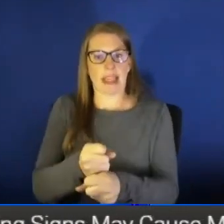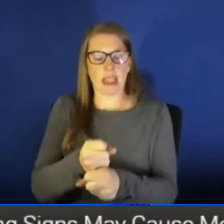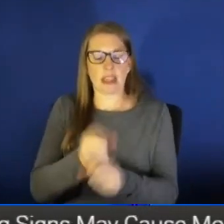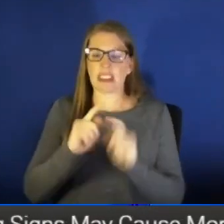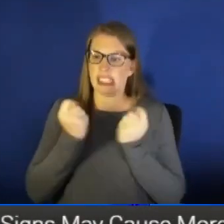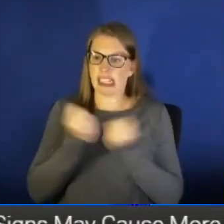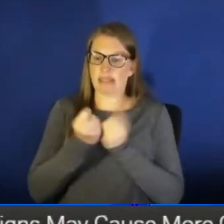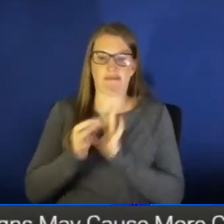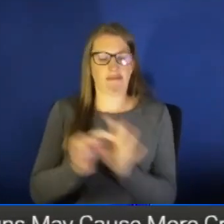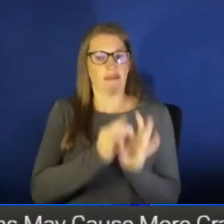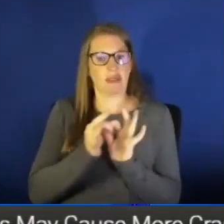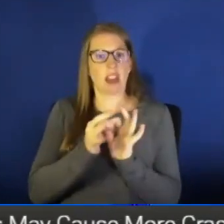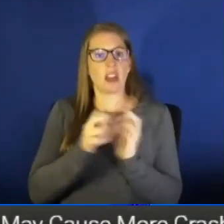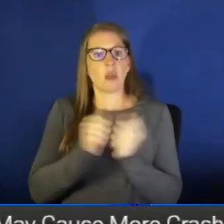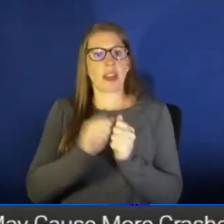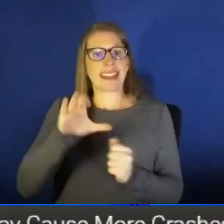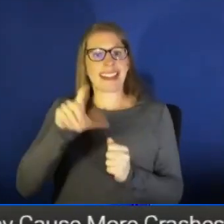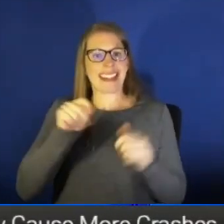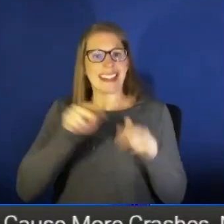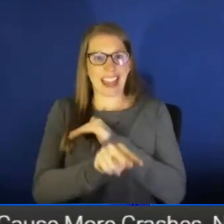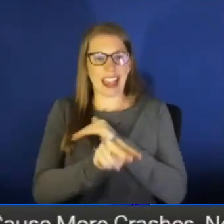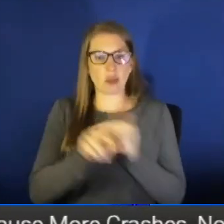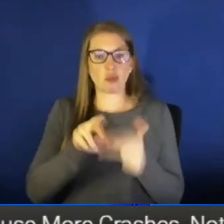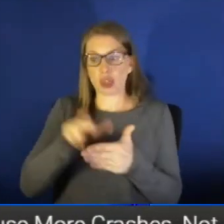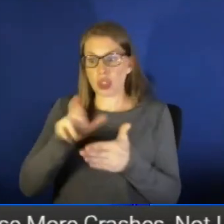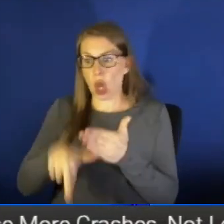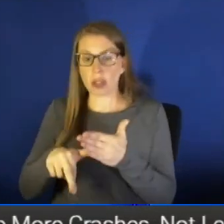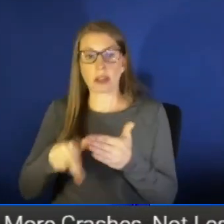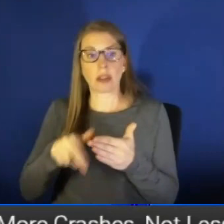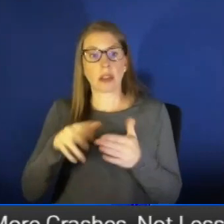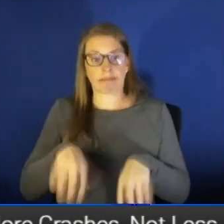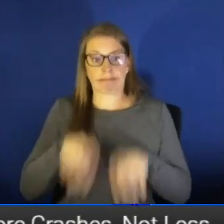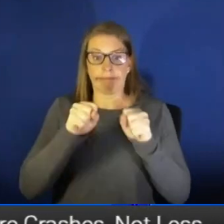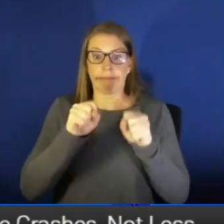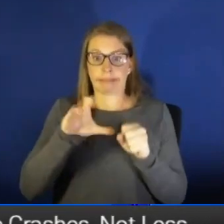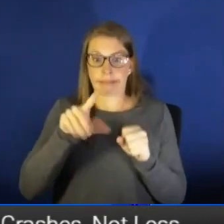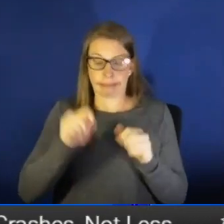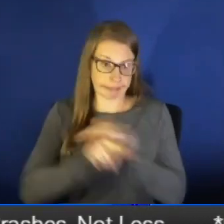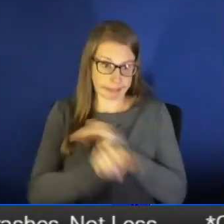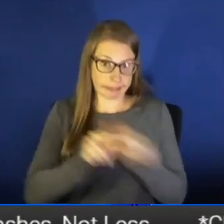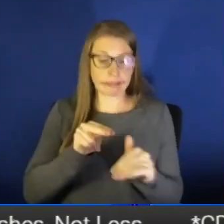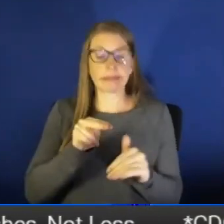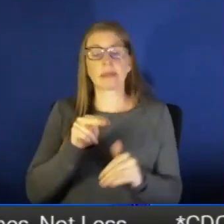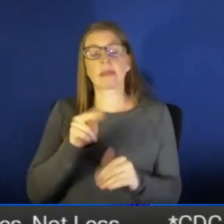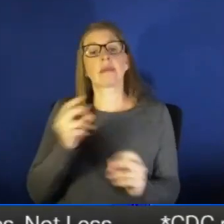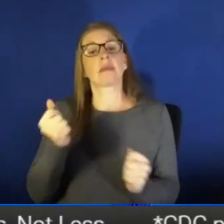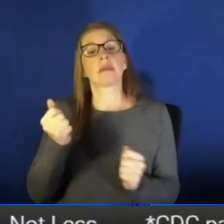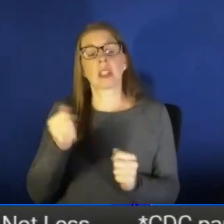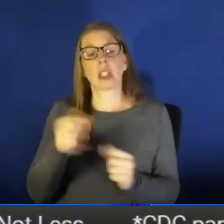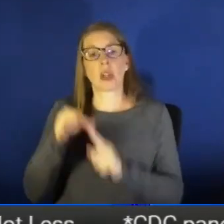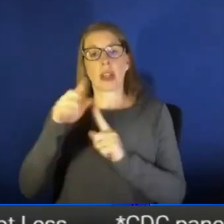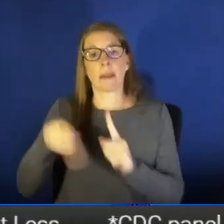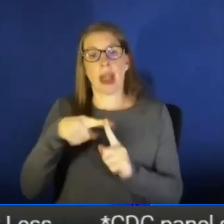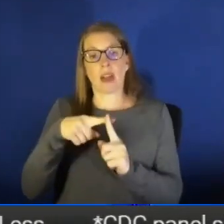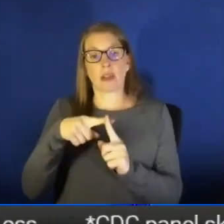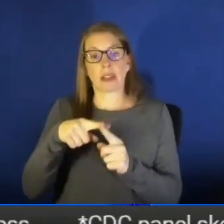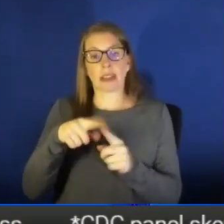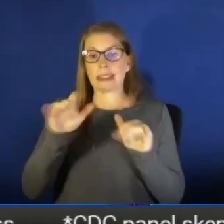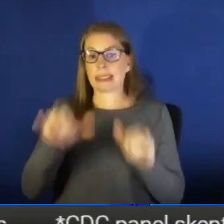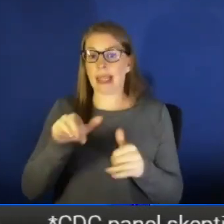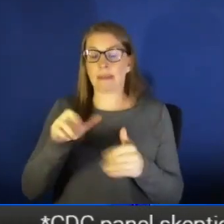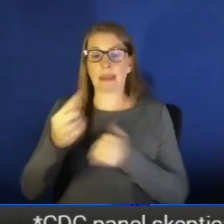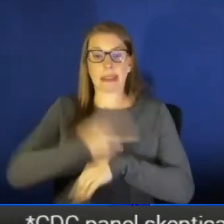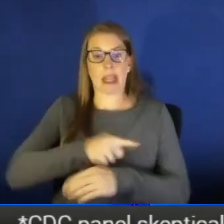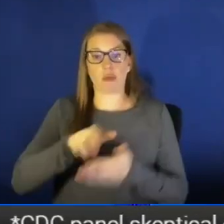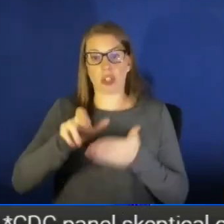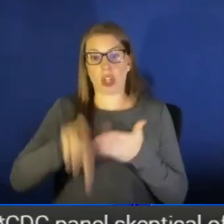you prefer. You get your CT scan right away. And then what's very unique about us is that we give you those same-day results.